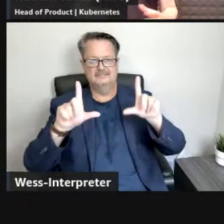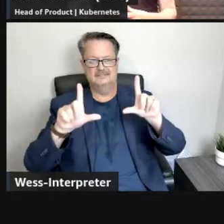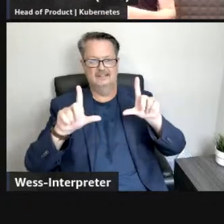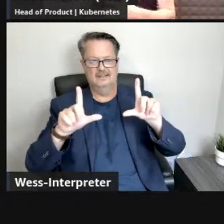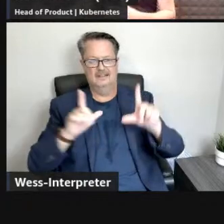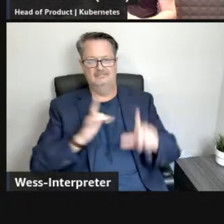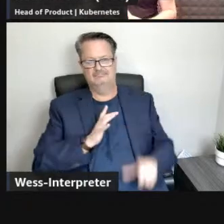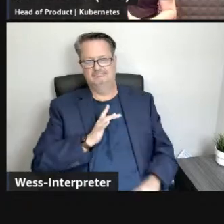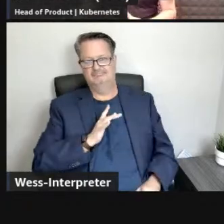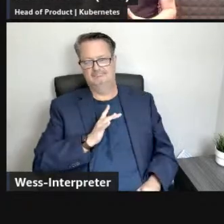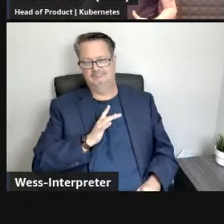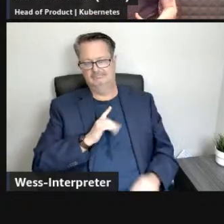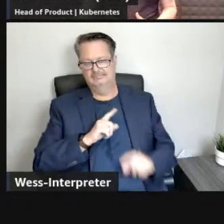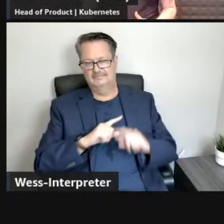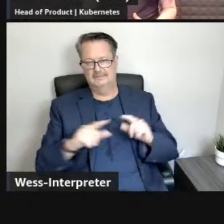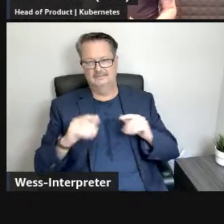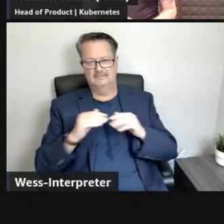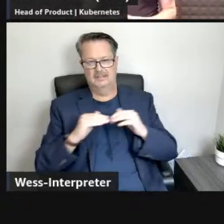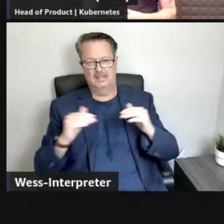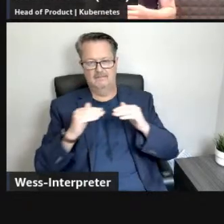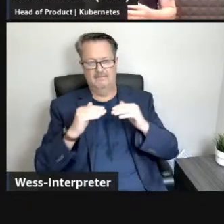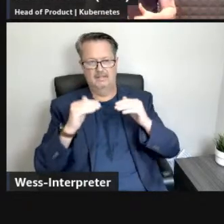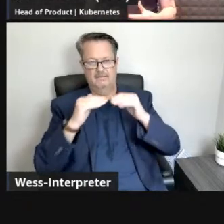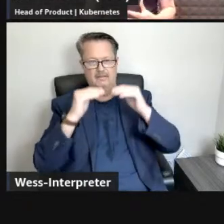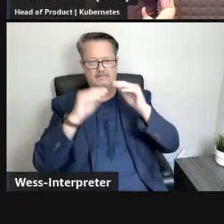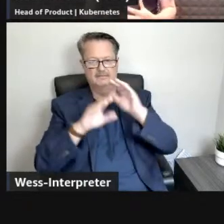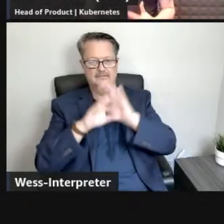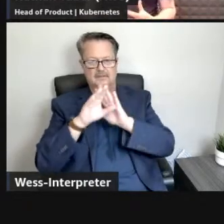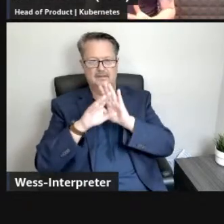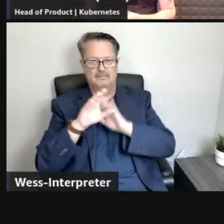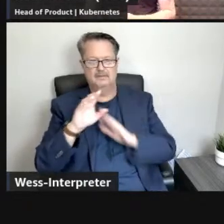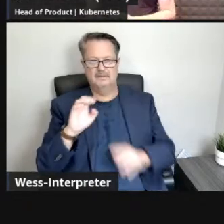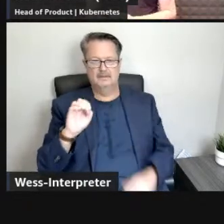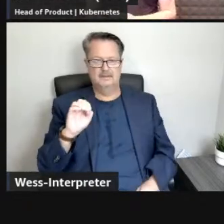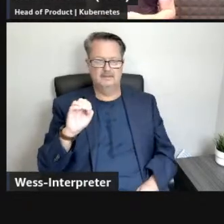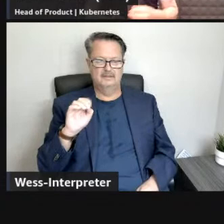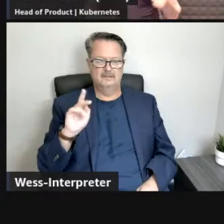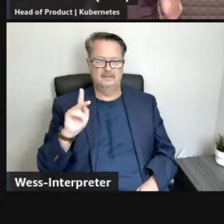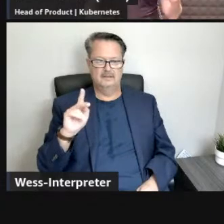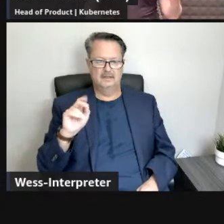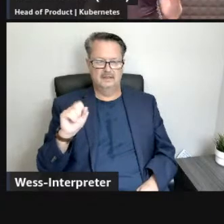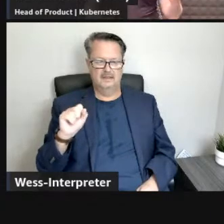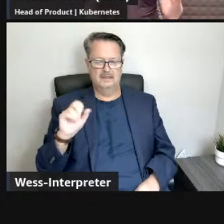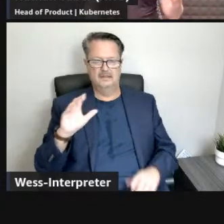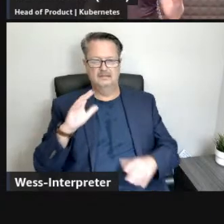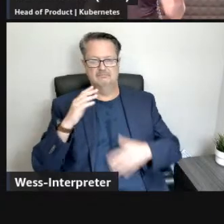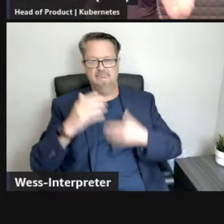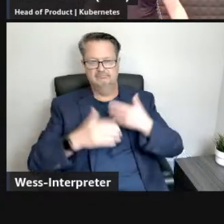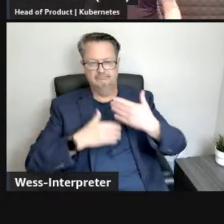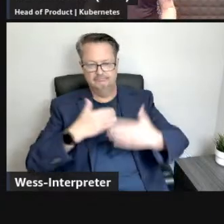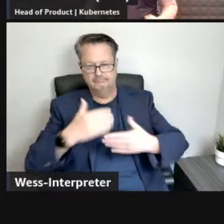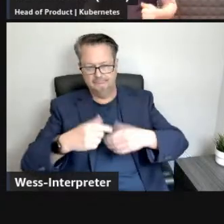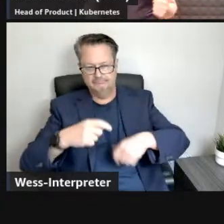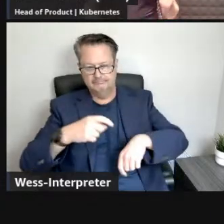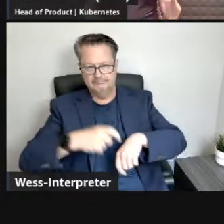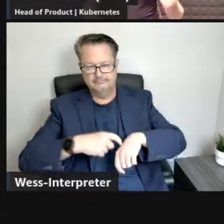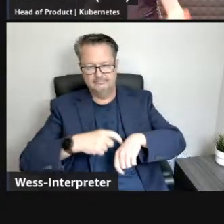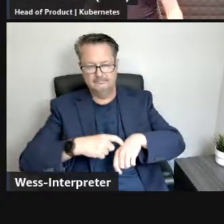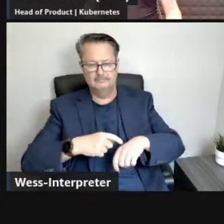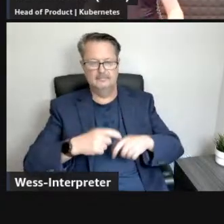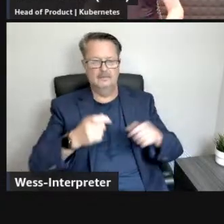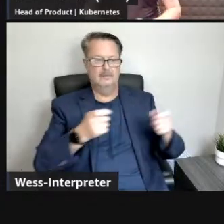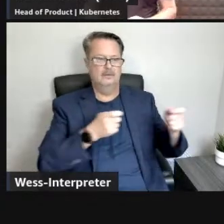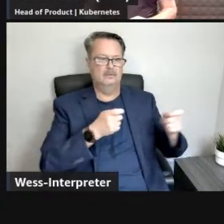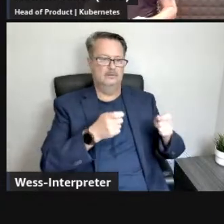different levels of development that EKS has gone through over time, going from the control plane to the